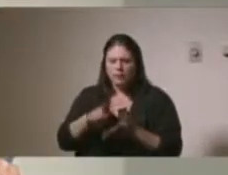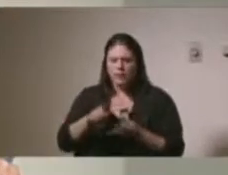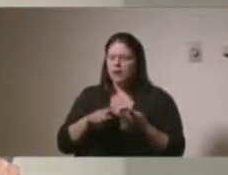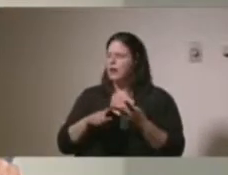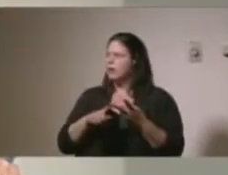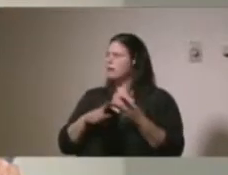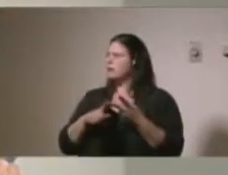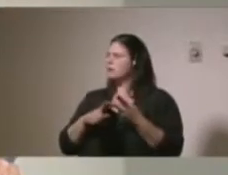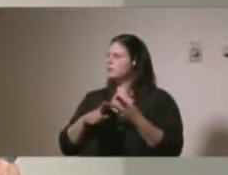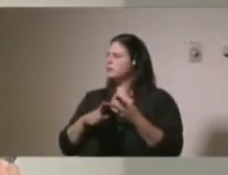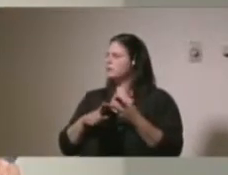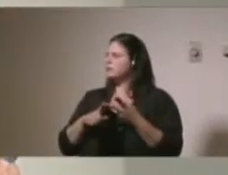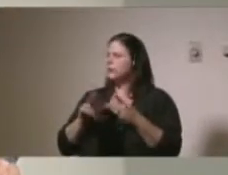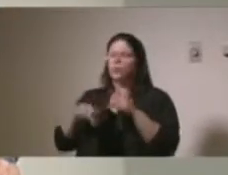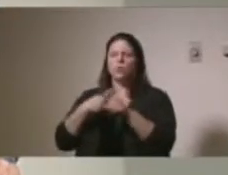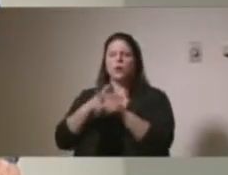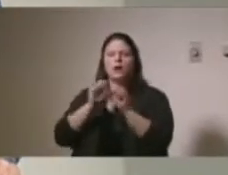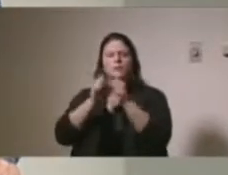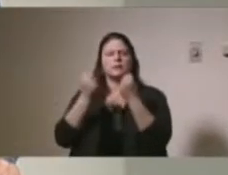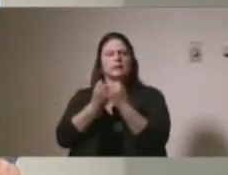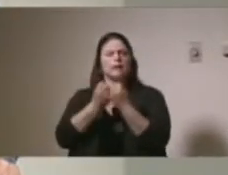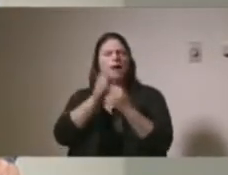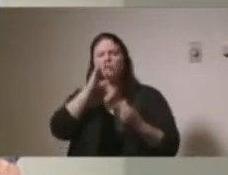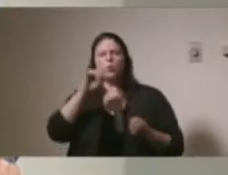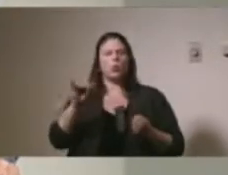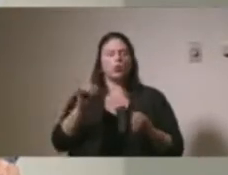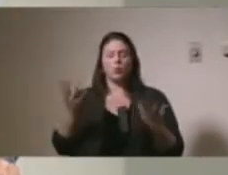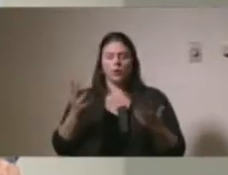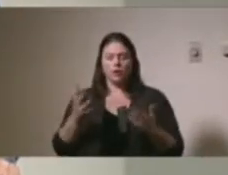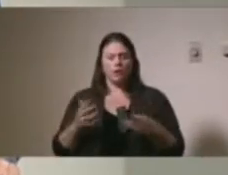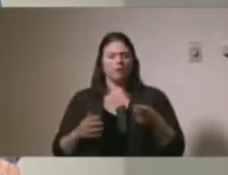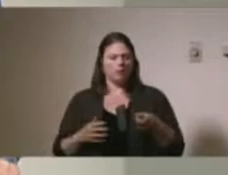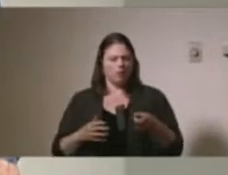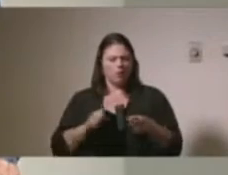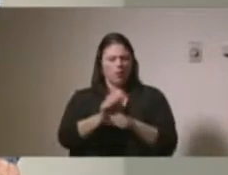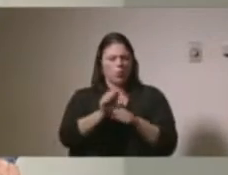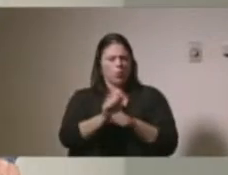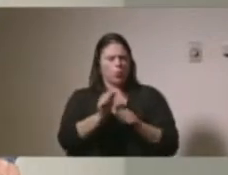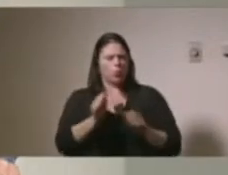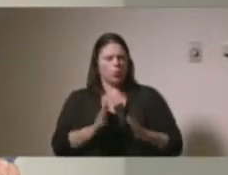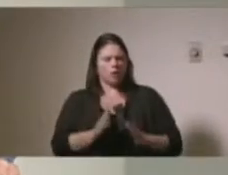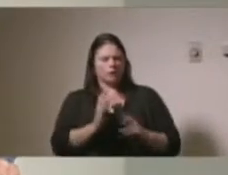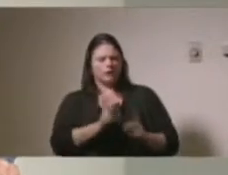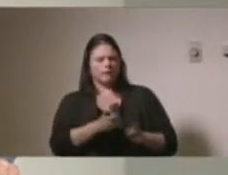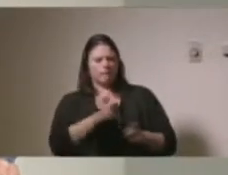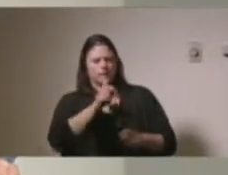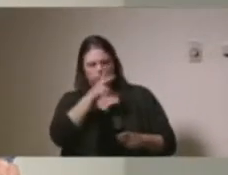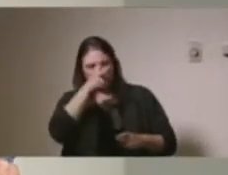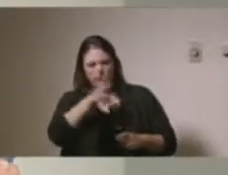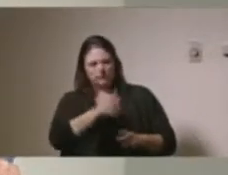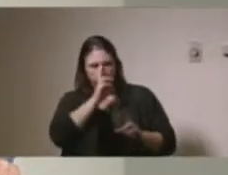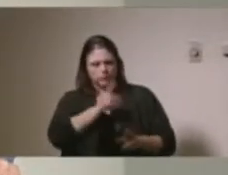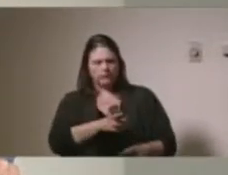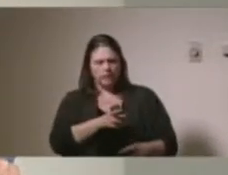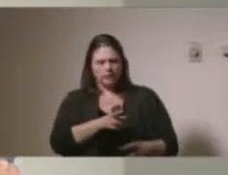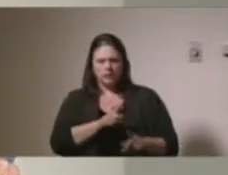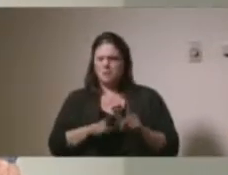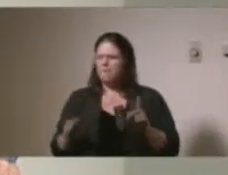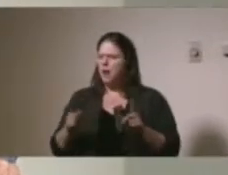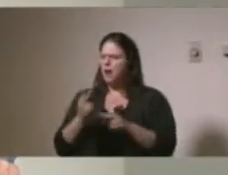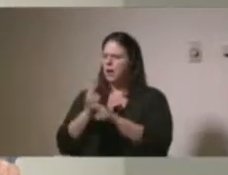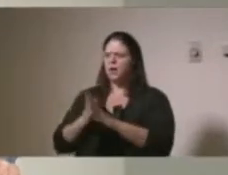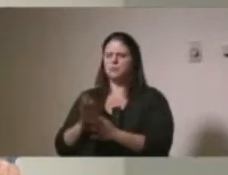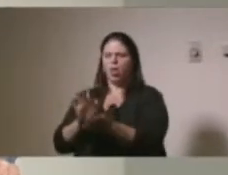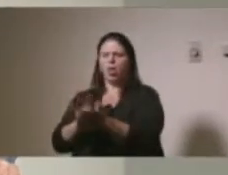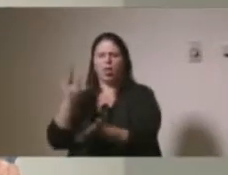going to have where on one end workers are treated poorly and on the other end customers are being harvested? And I